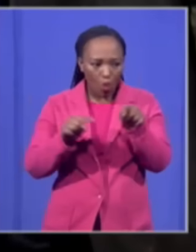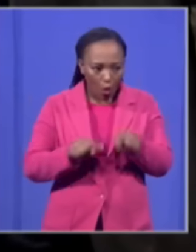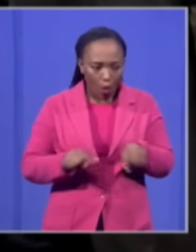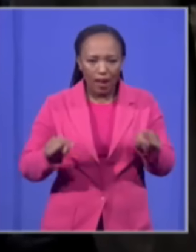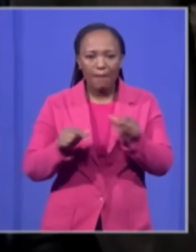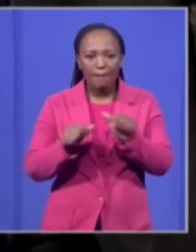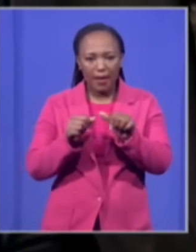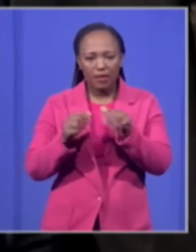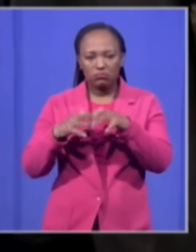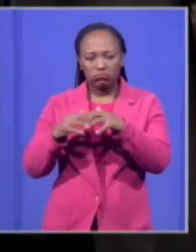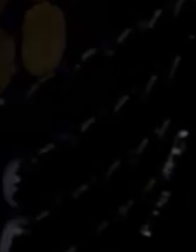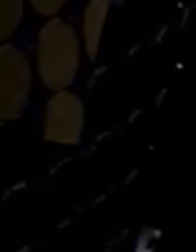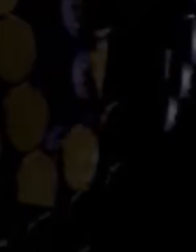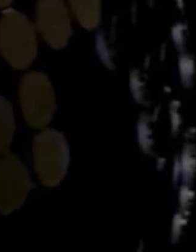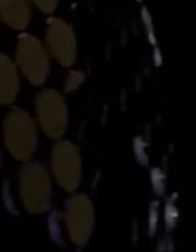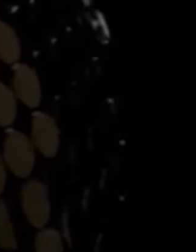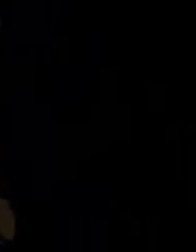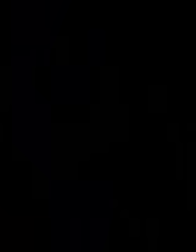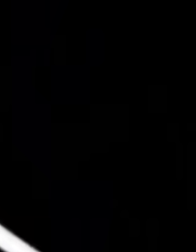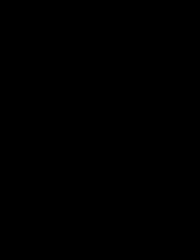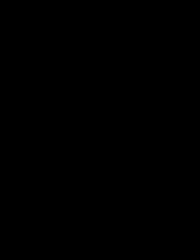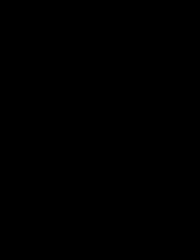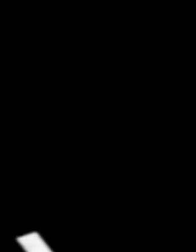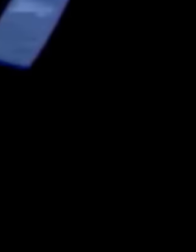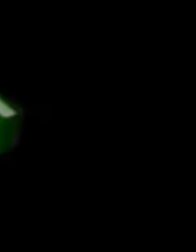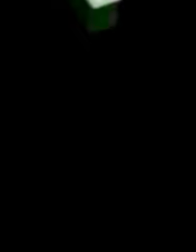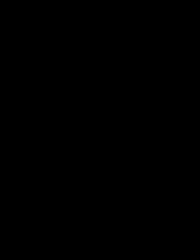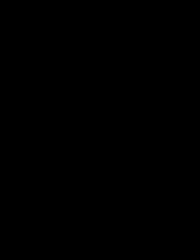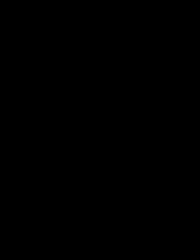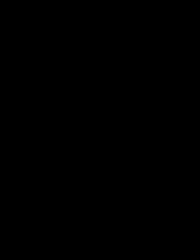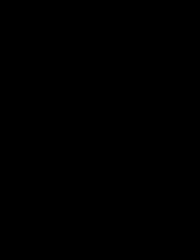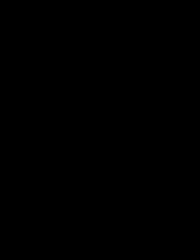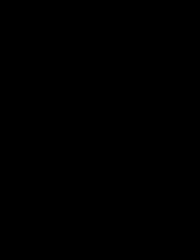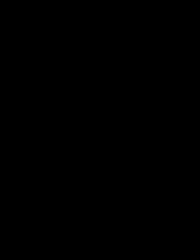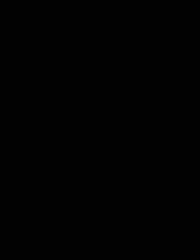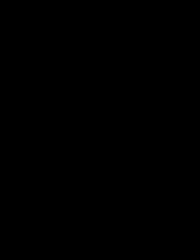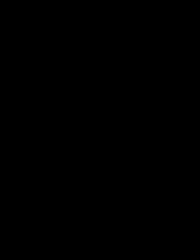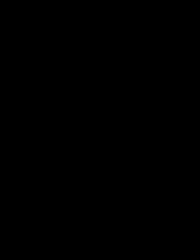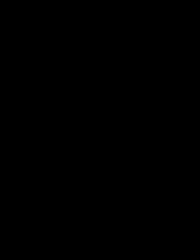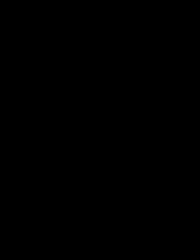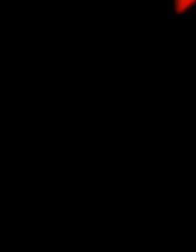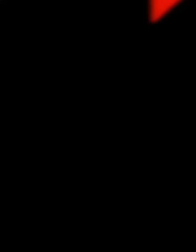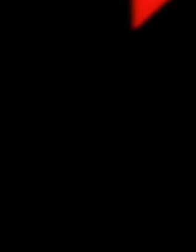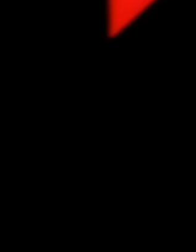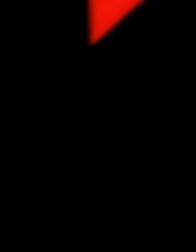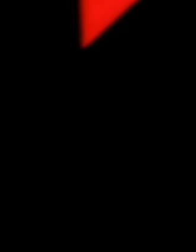ourselves better.